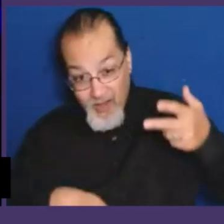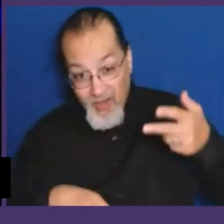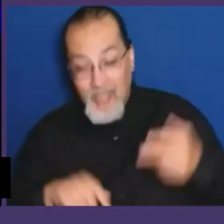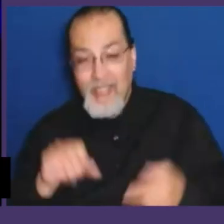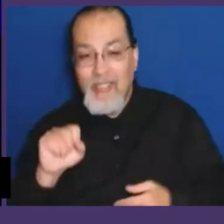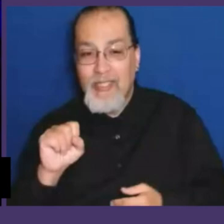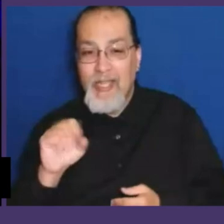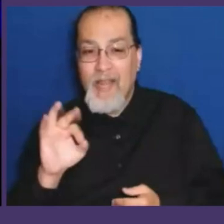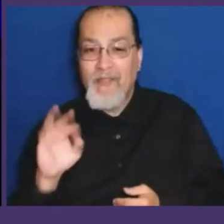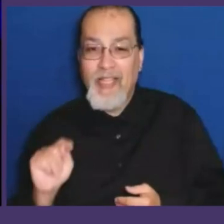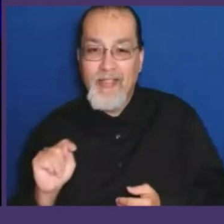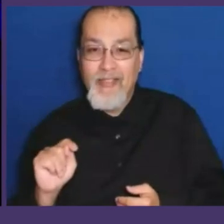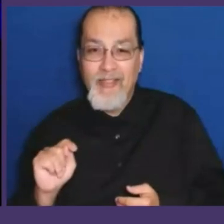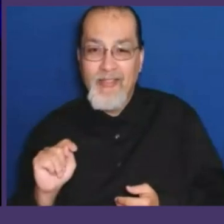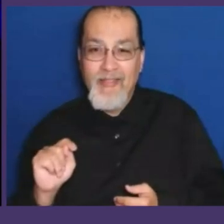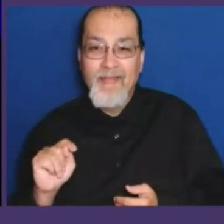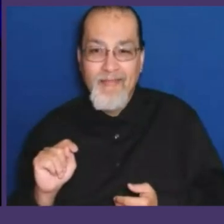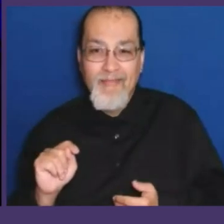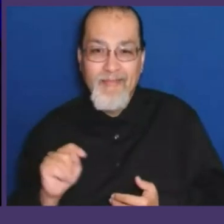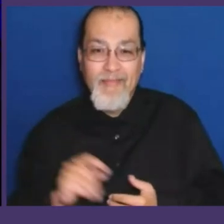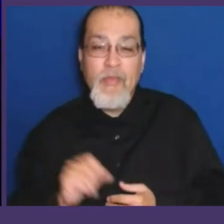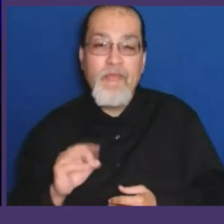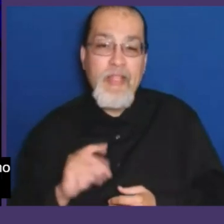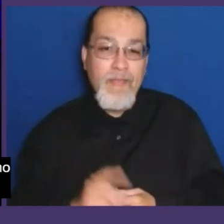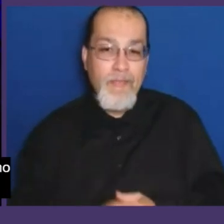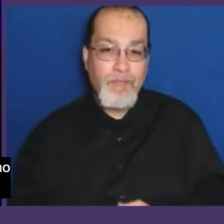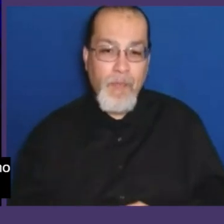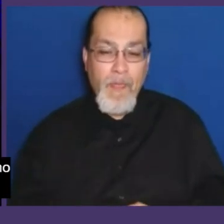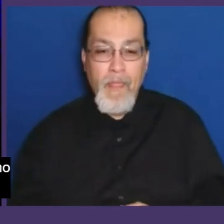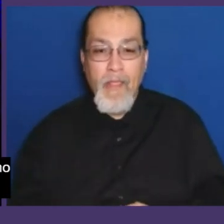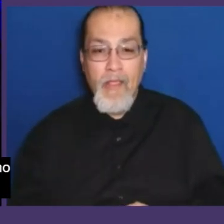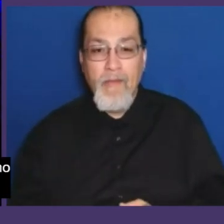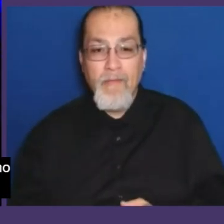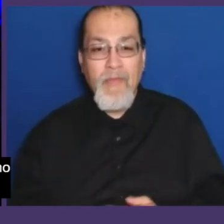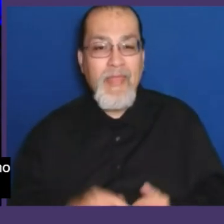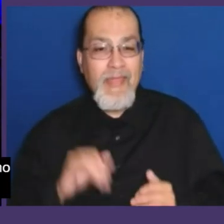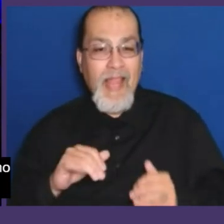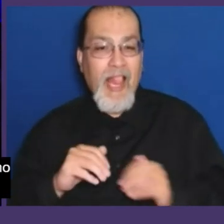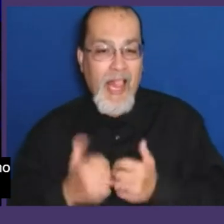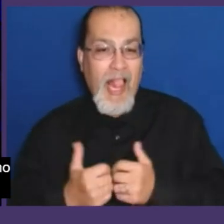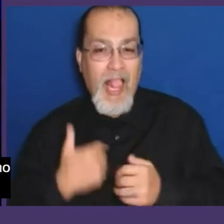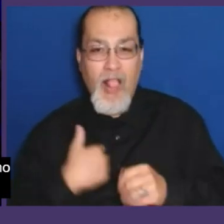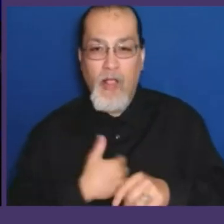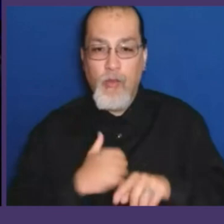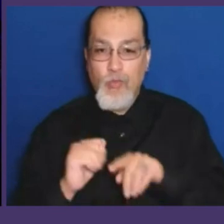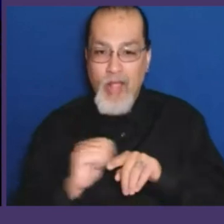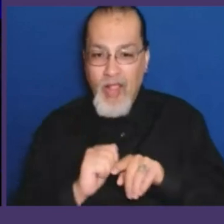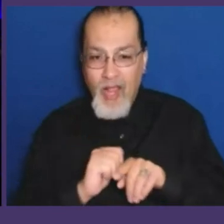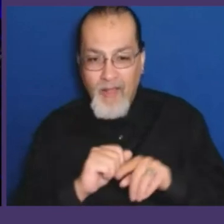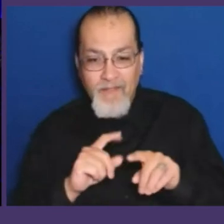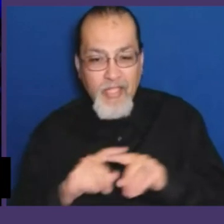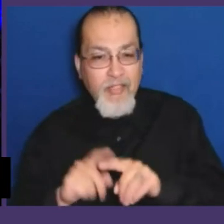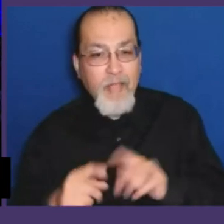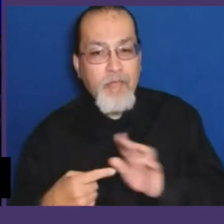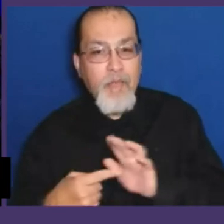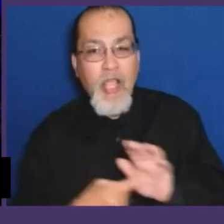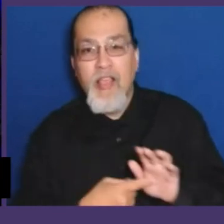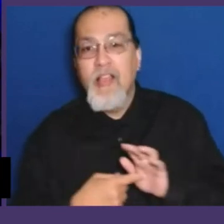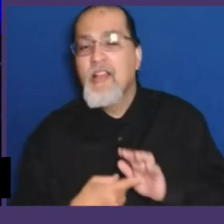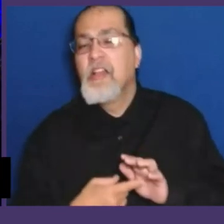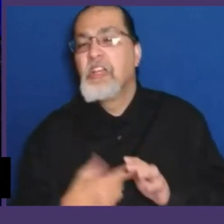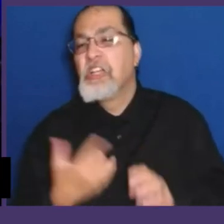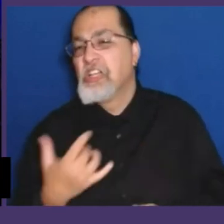Okay, so that's how we train these models on a high level. Now I'm going to switch gears, and let's look at how we can best apply